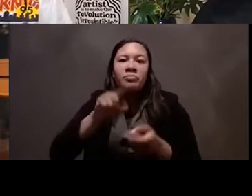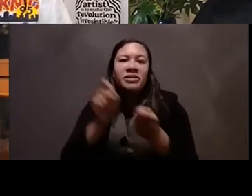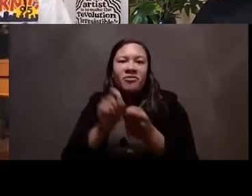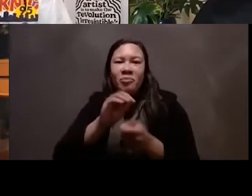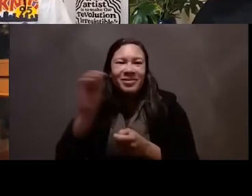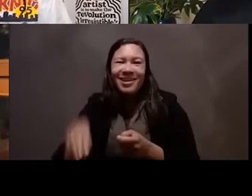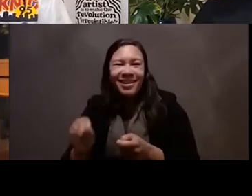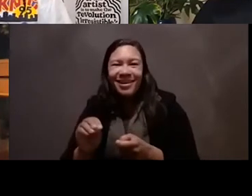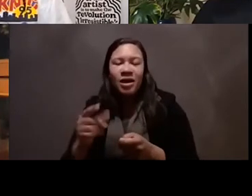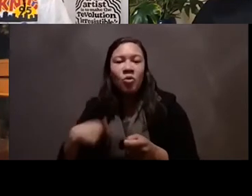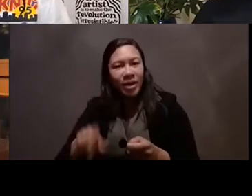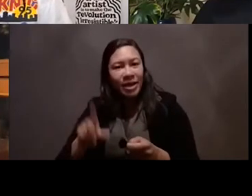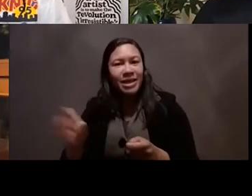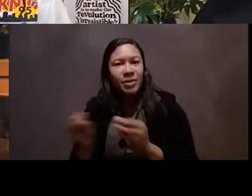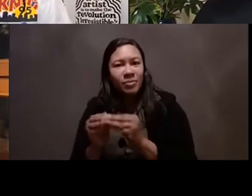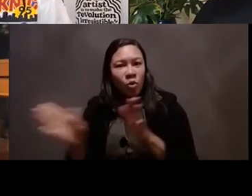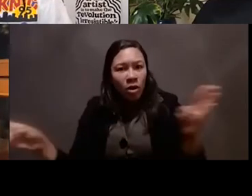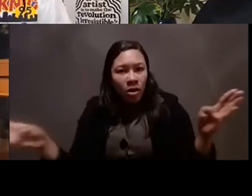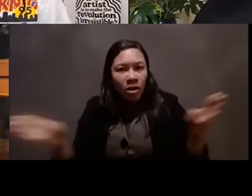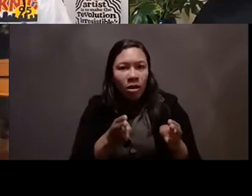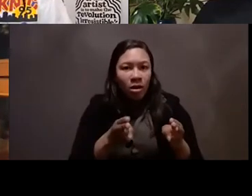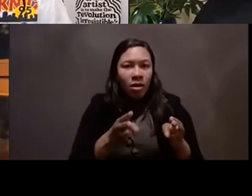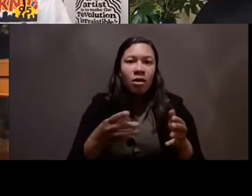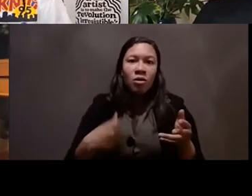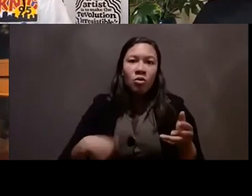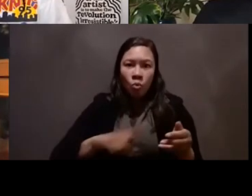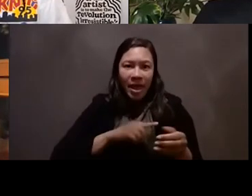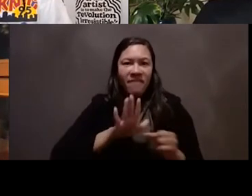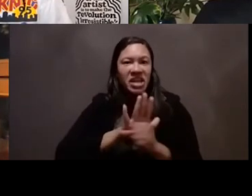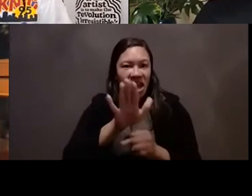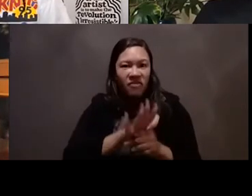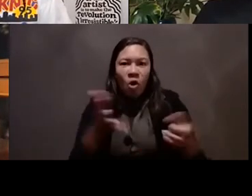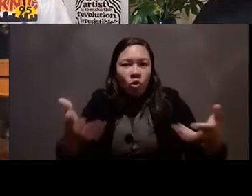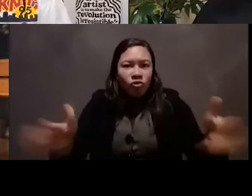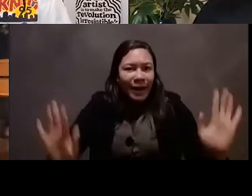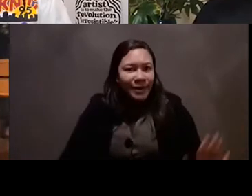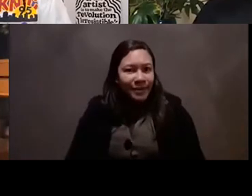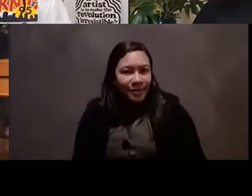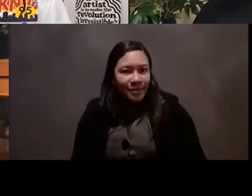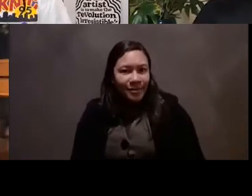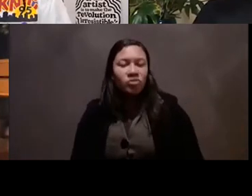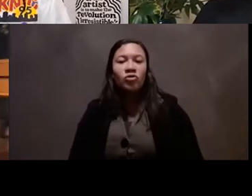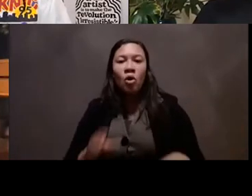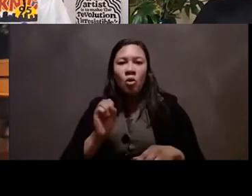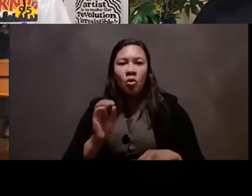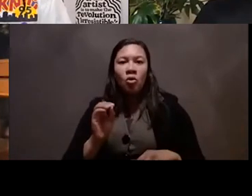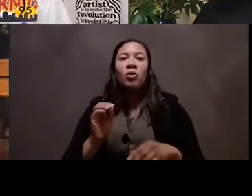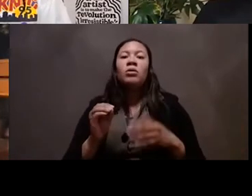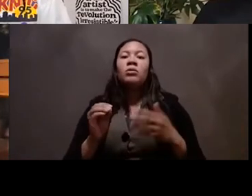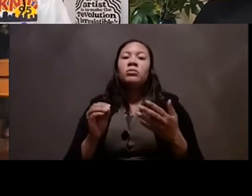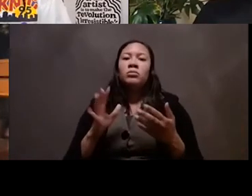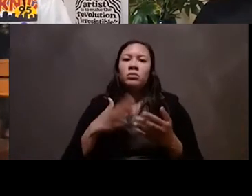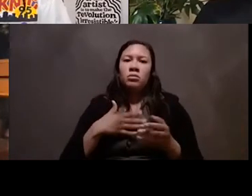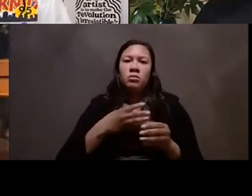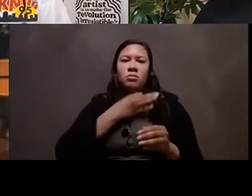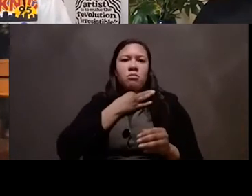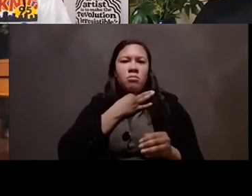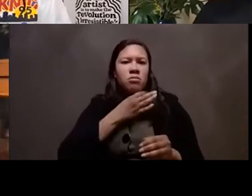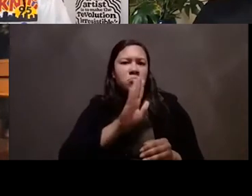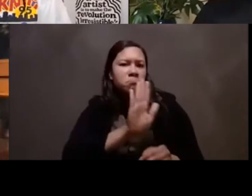center? But I am curious to hear too about how you're thinking about you know, towing that